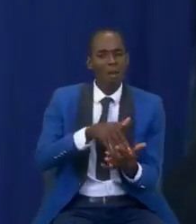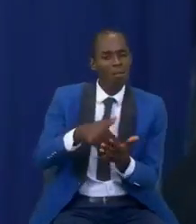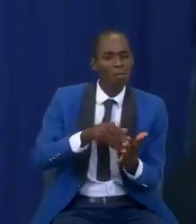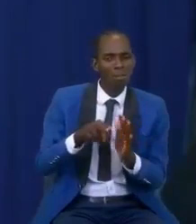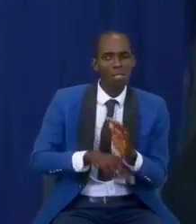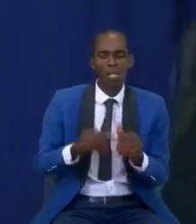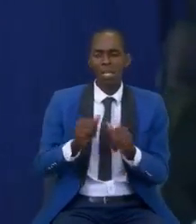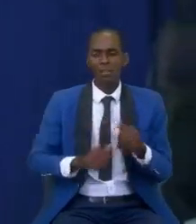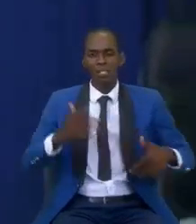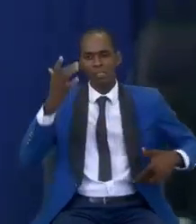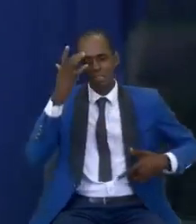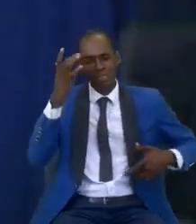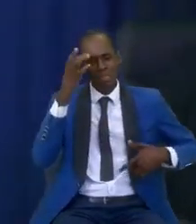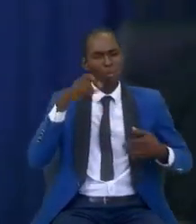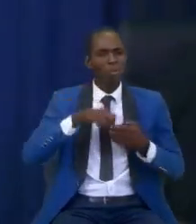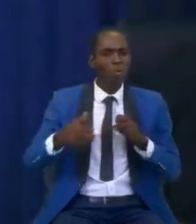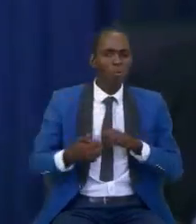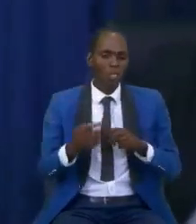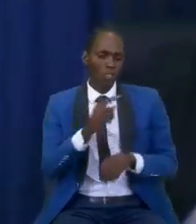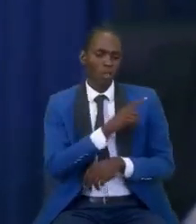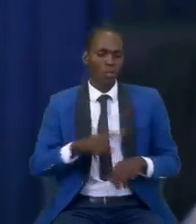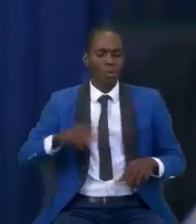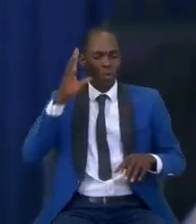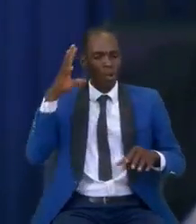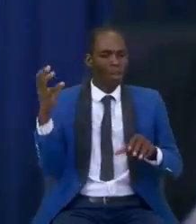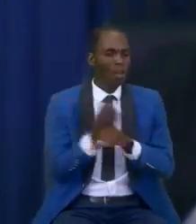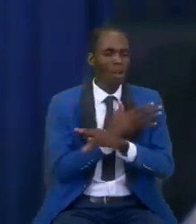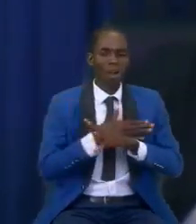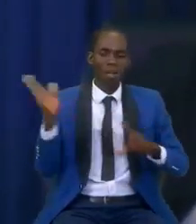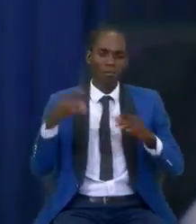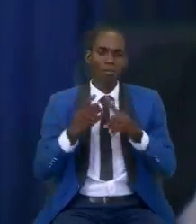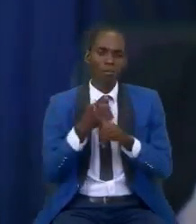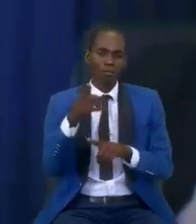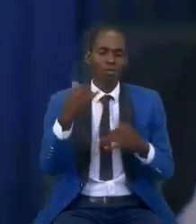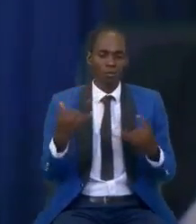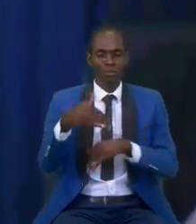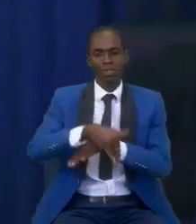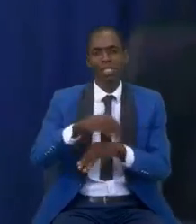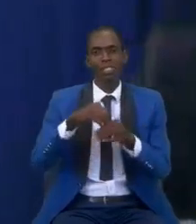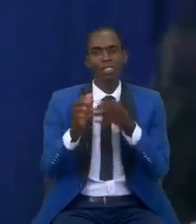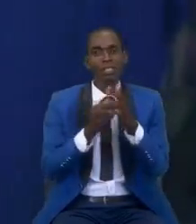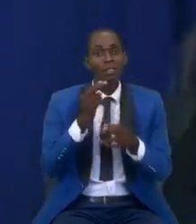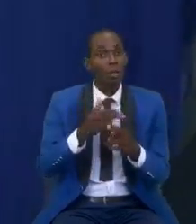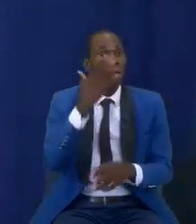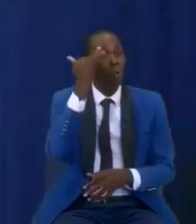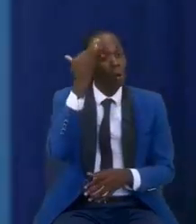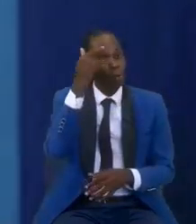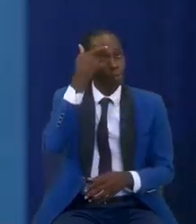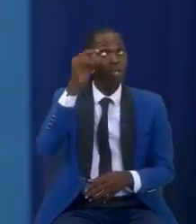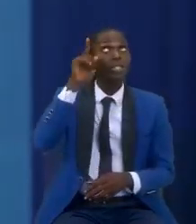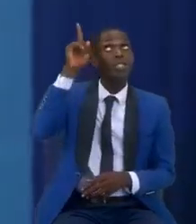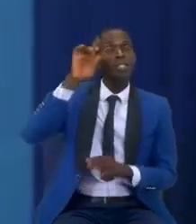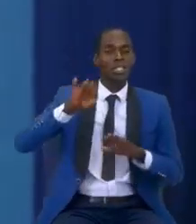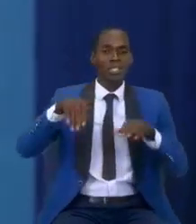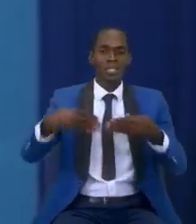in Jesus' name. Why? Because he giveth power to the faint, and to them that